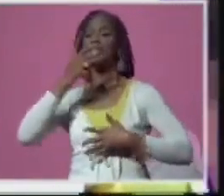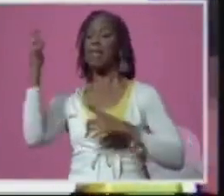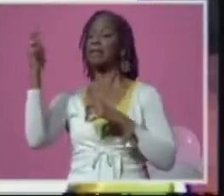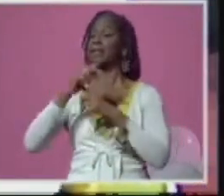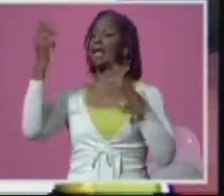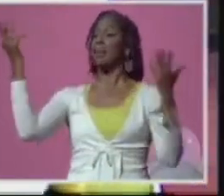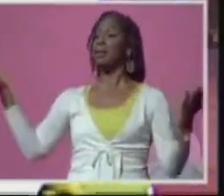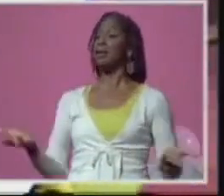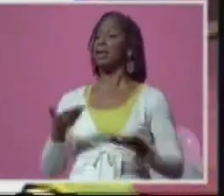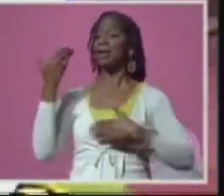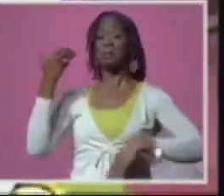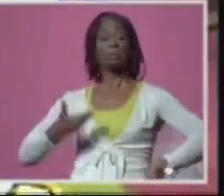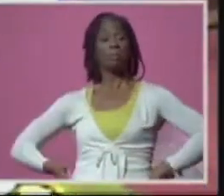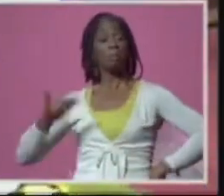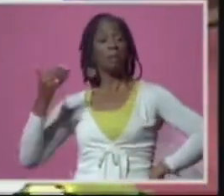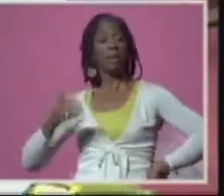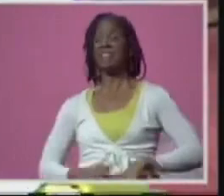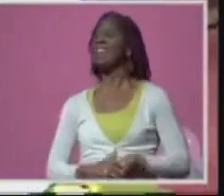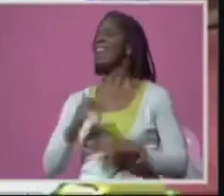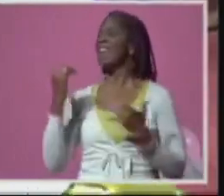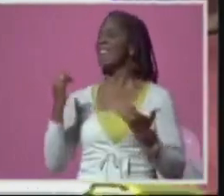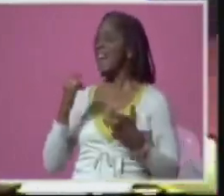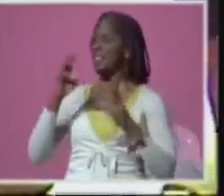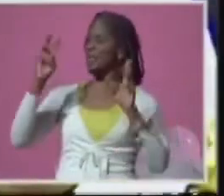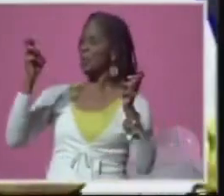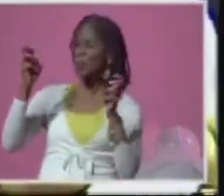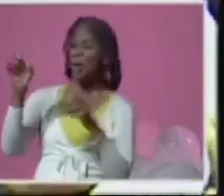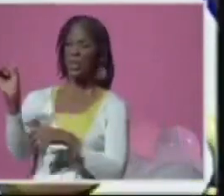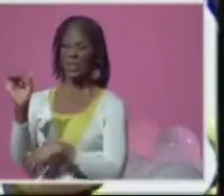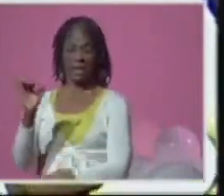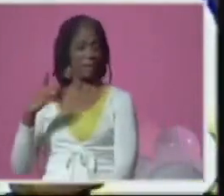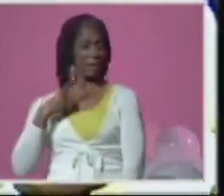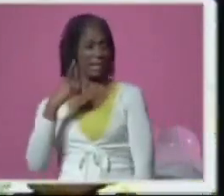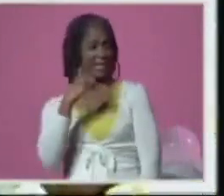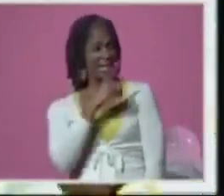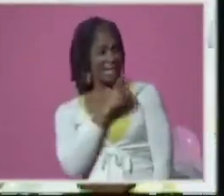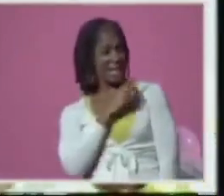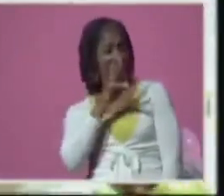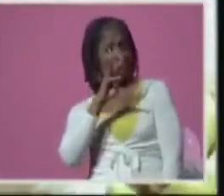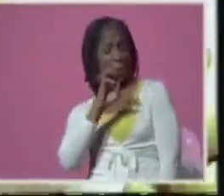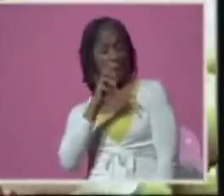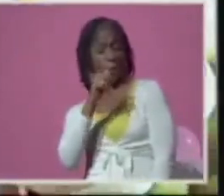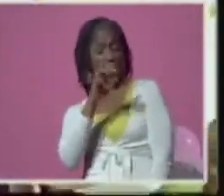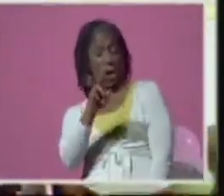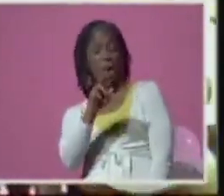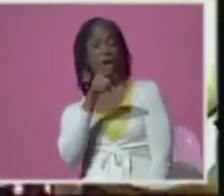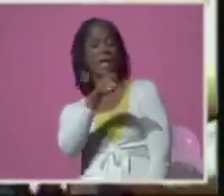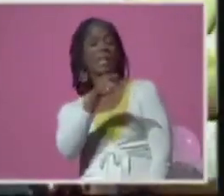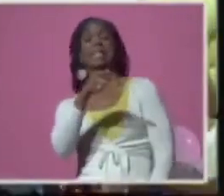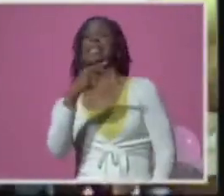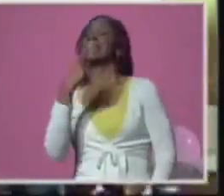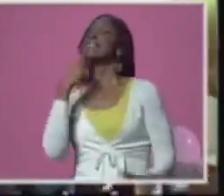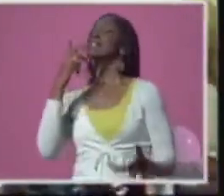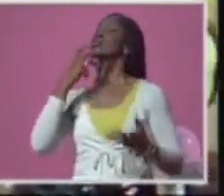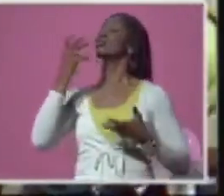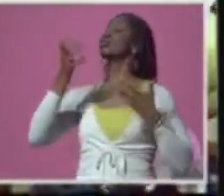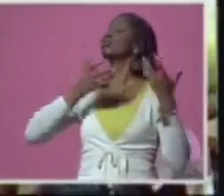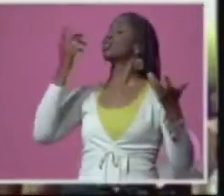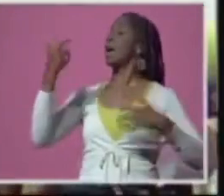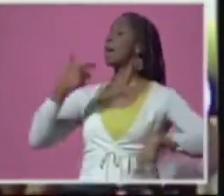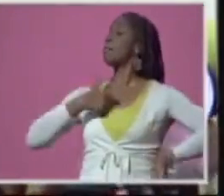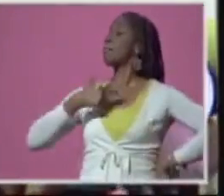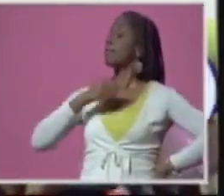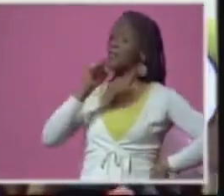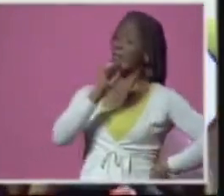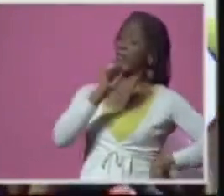got to quote Deacon Walker of St. John Baptist Church. The champ is here from A to Z. Hey, all things